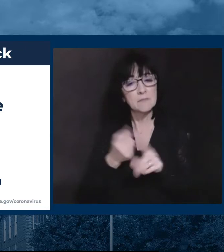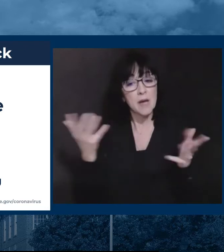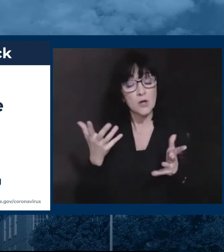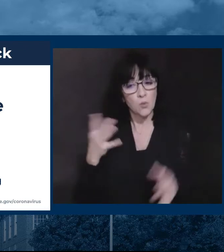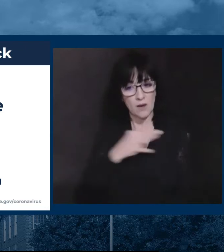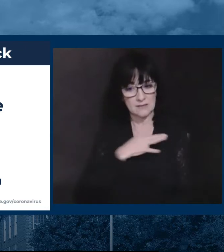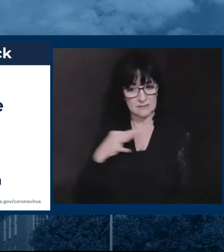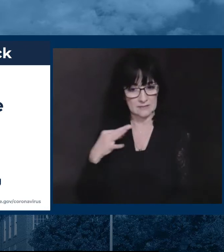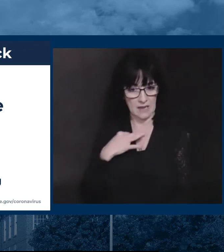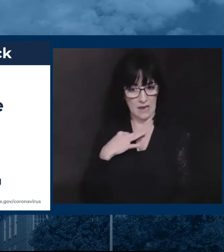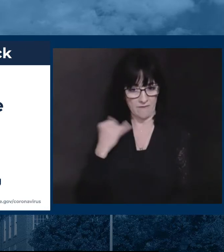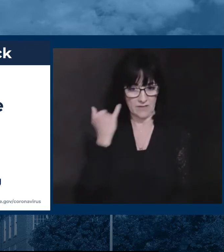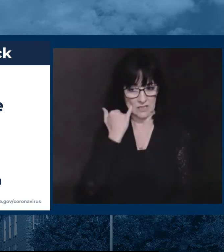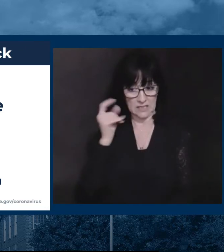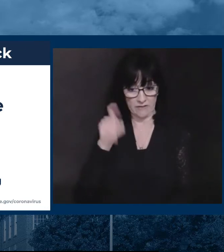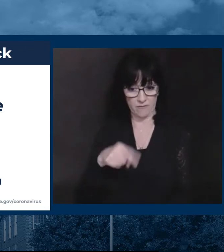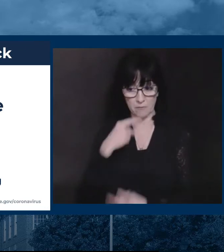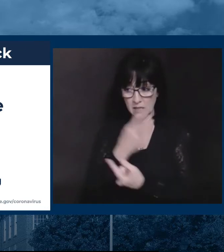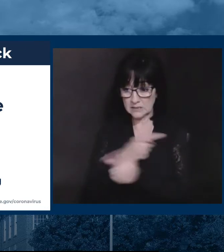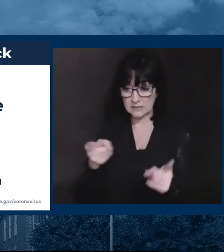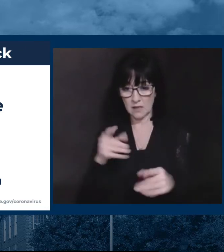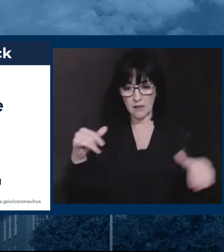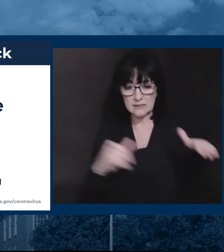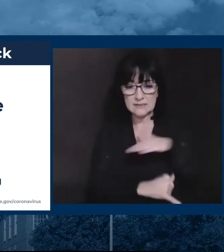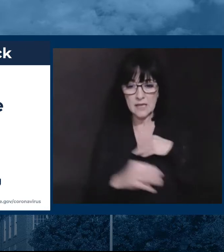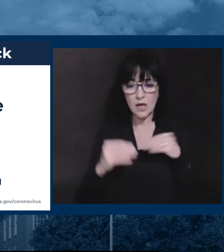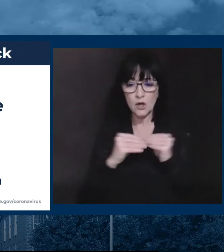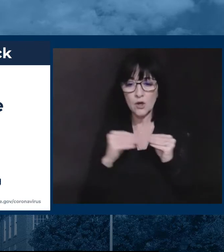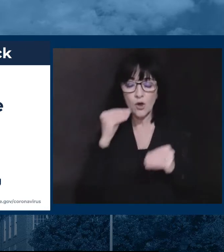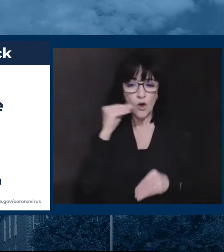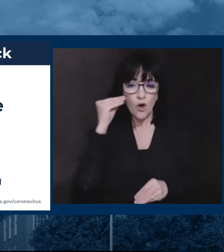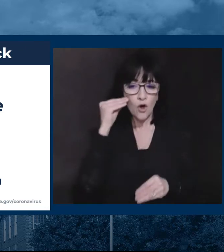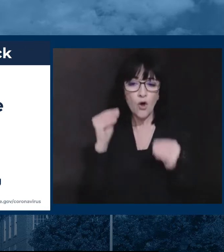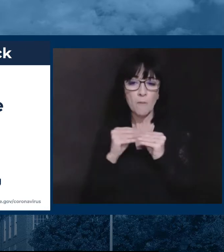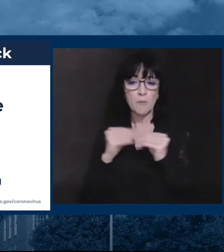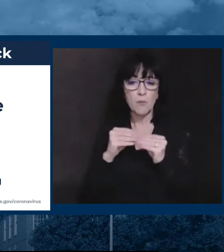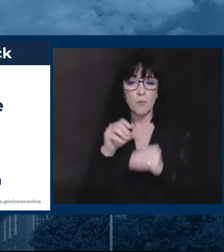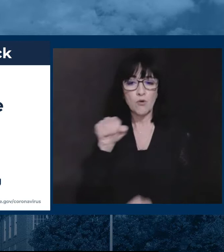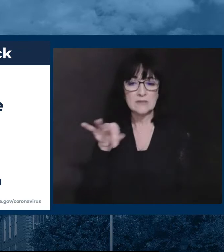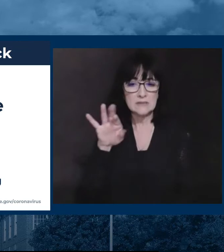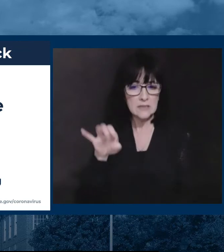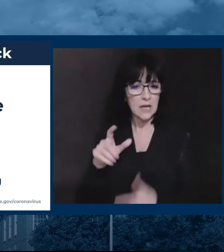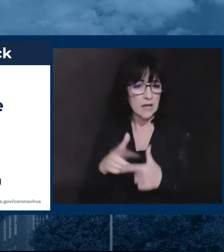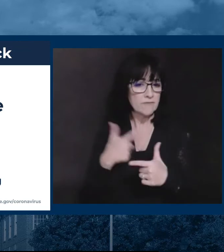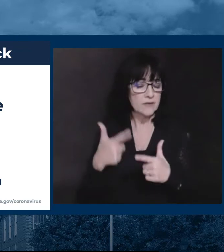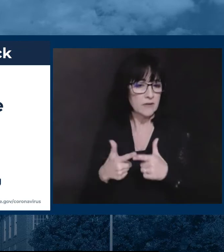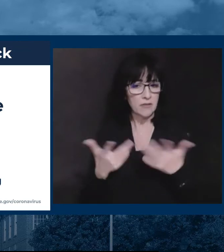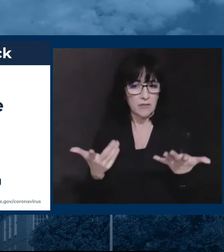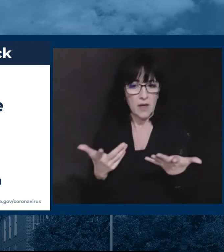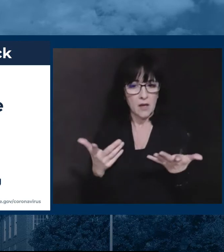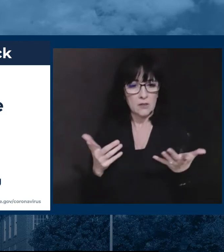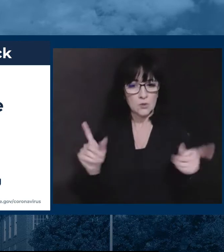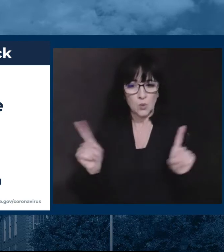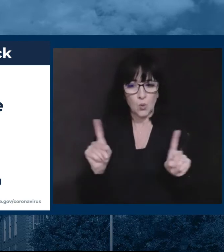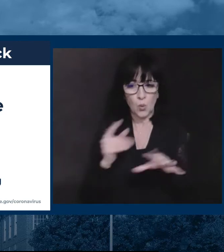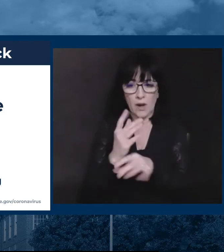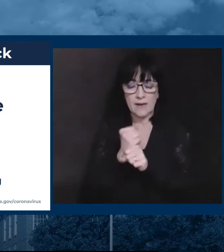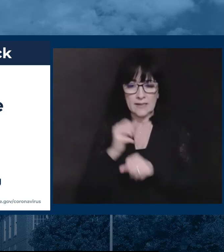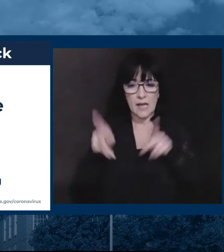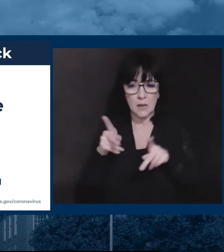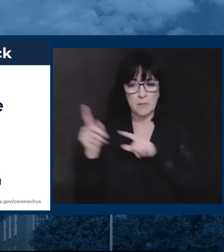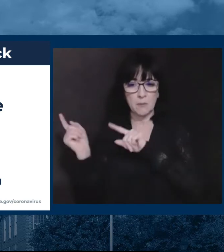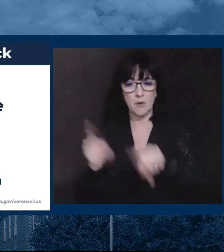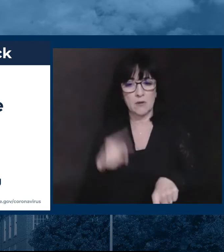when we don't have staff members, or we don't have the cafeteria staff or our custodial staff. So we are actually doing some